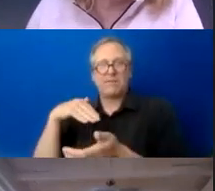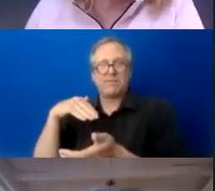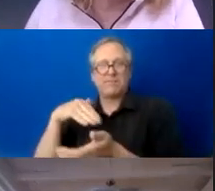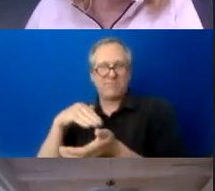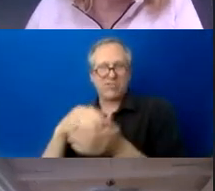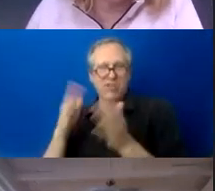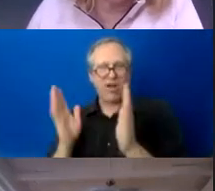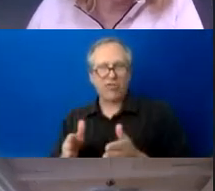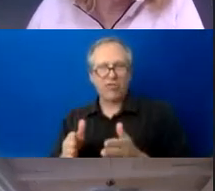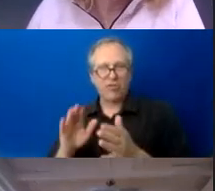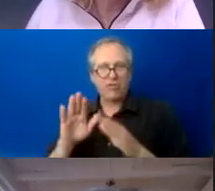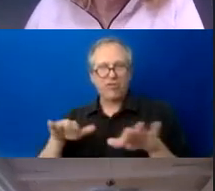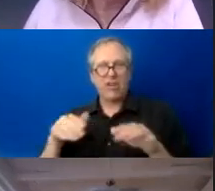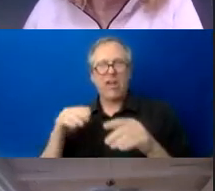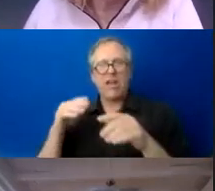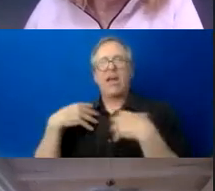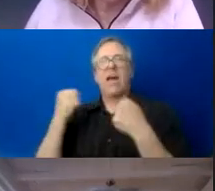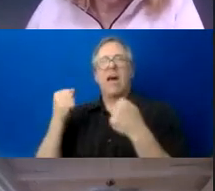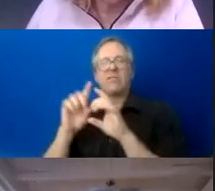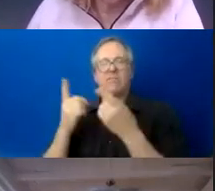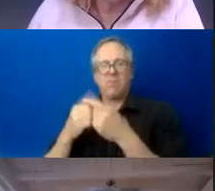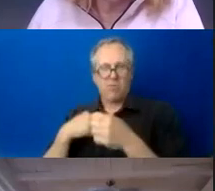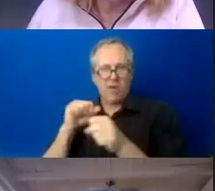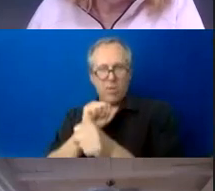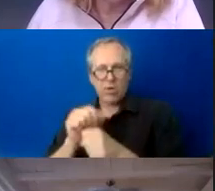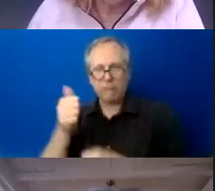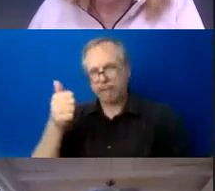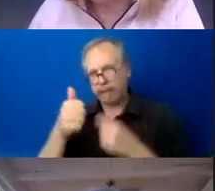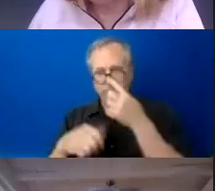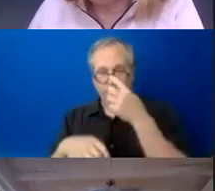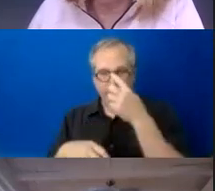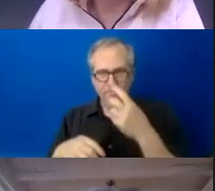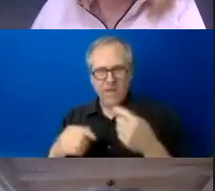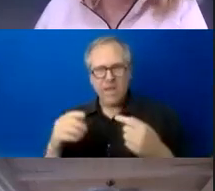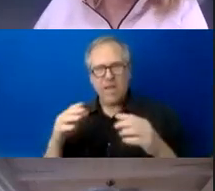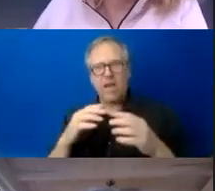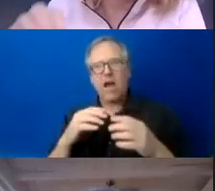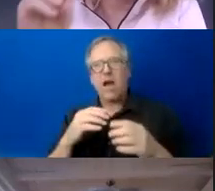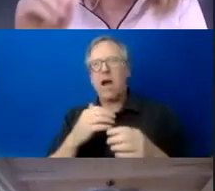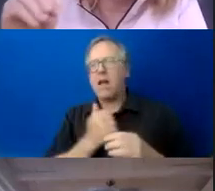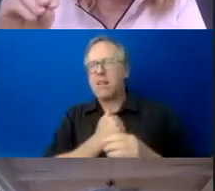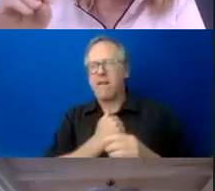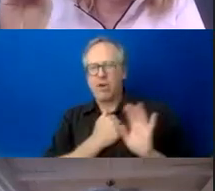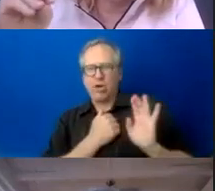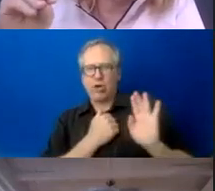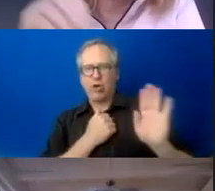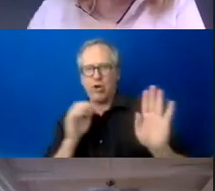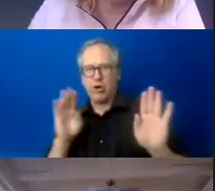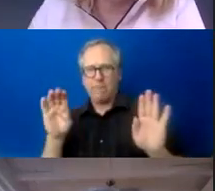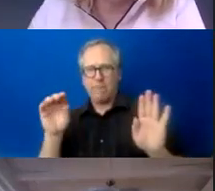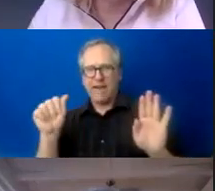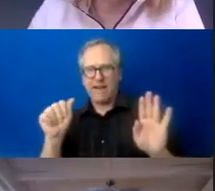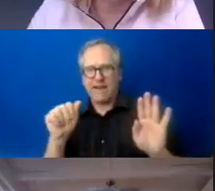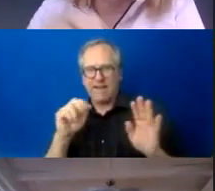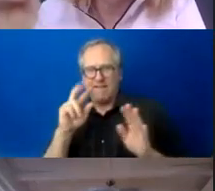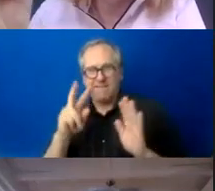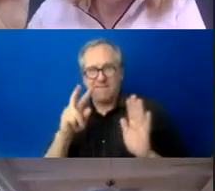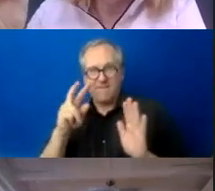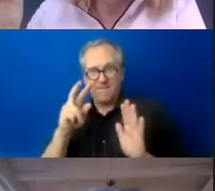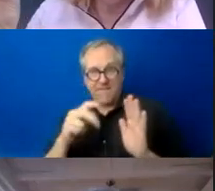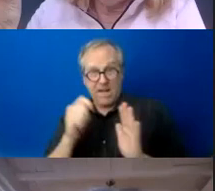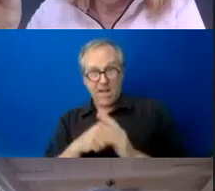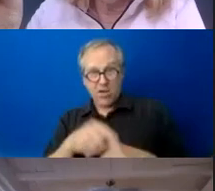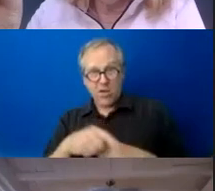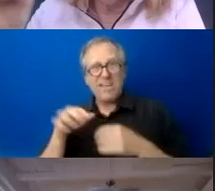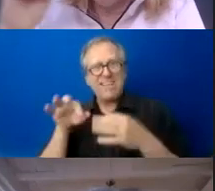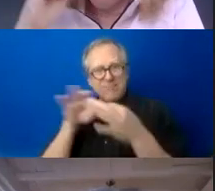well. I work at the health department. I really loved Becca's video for the description of what's going on with these vaccines.